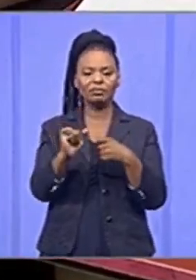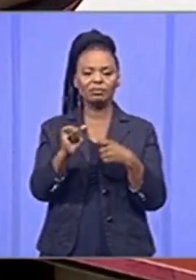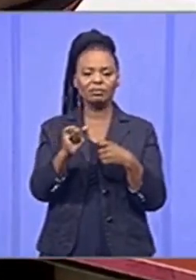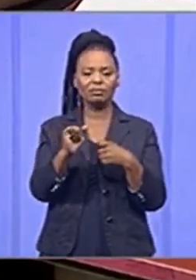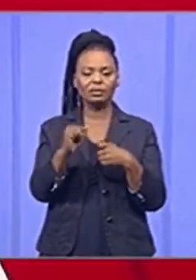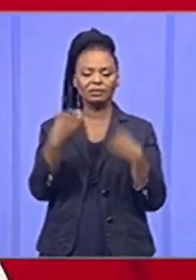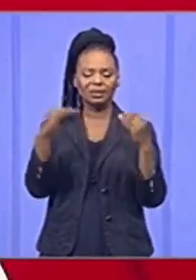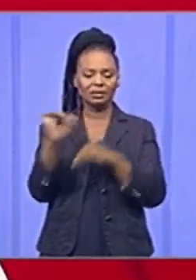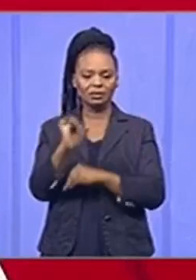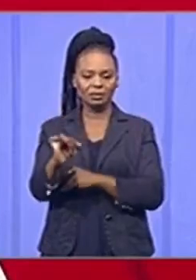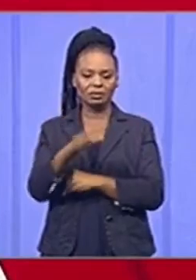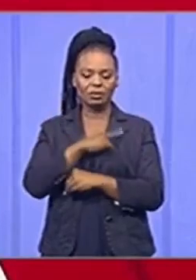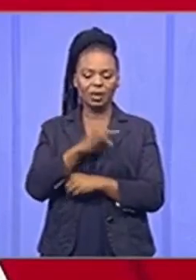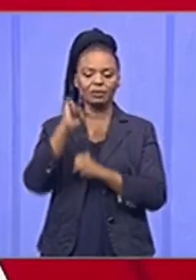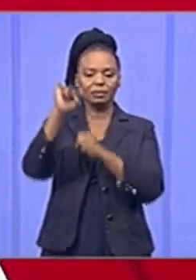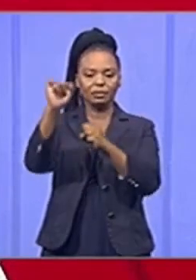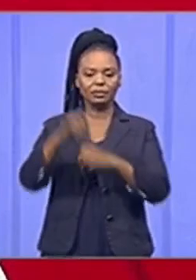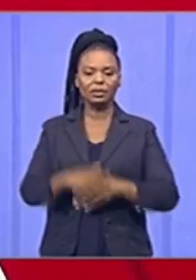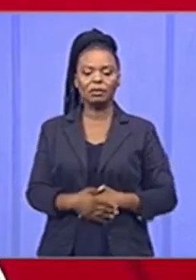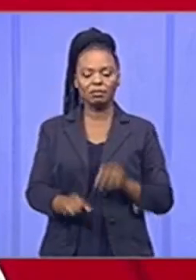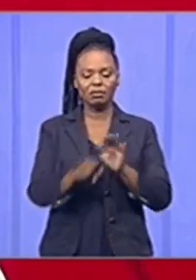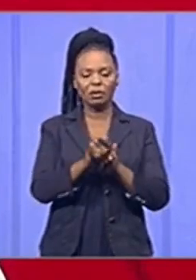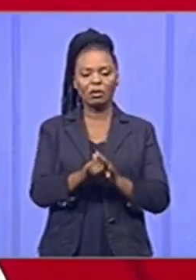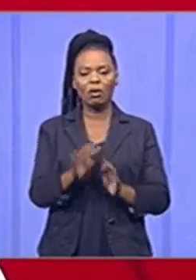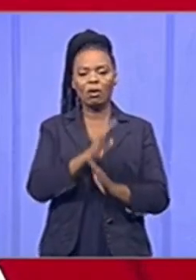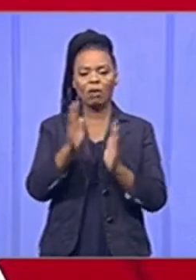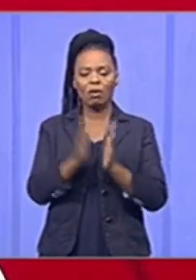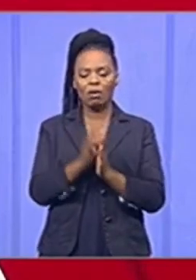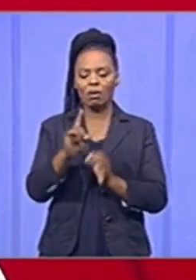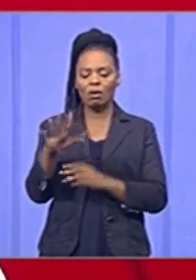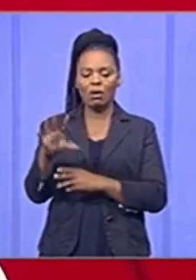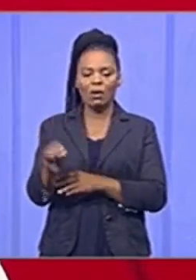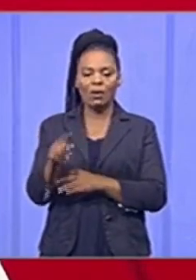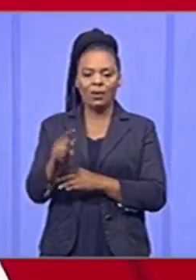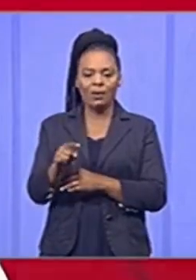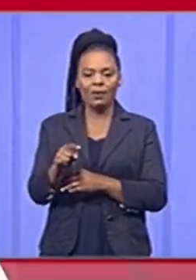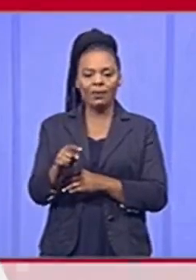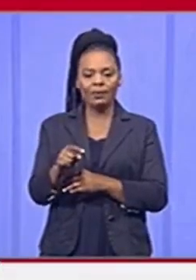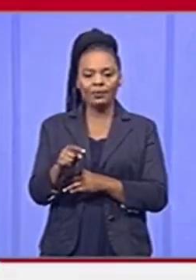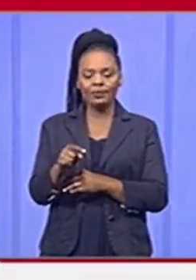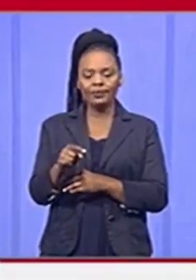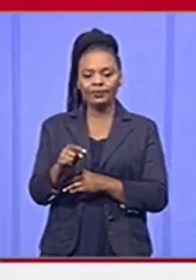further identified more than 150